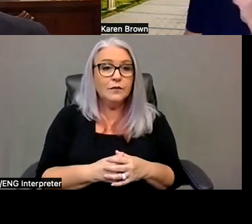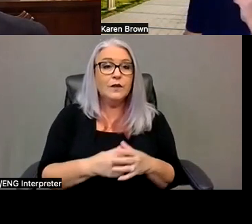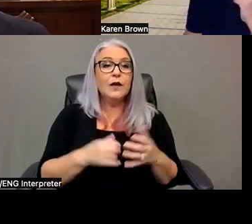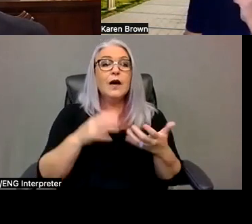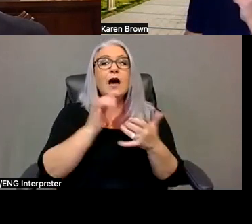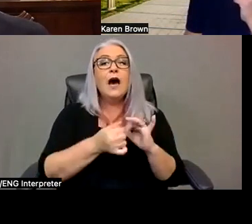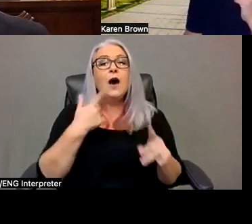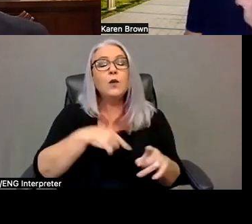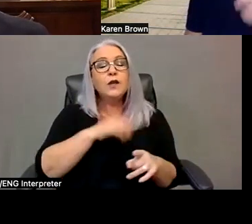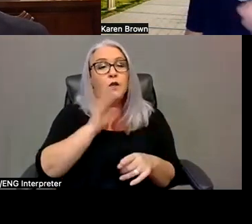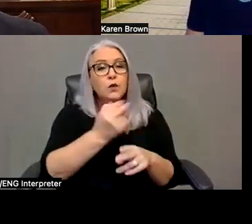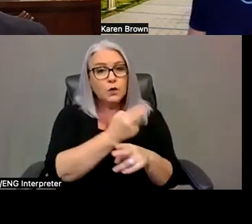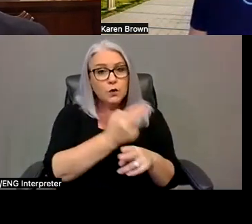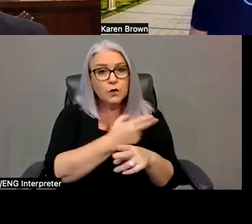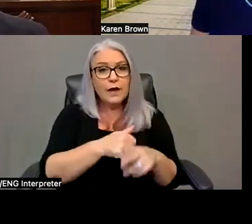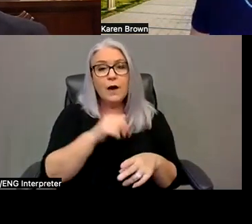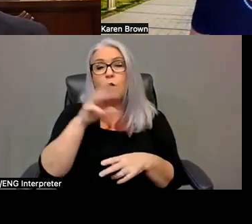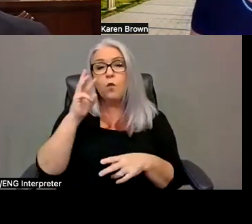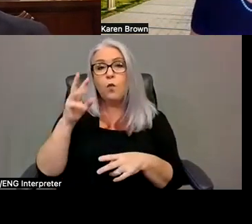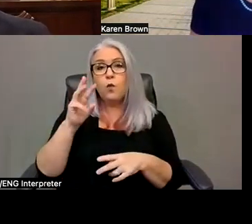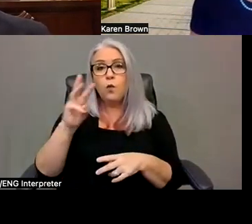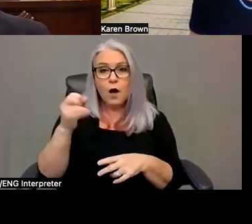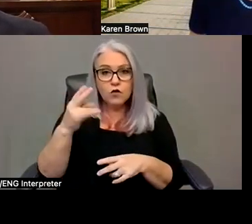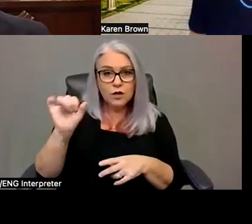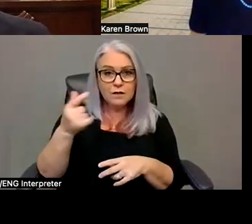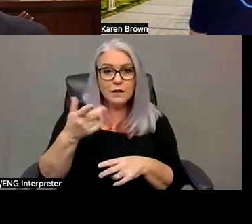Irving Boat Club property?